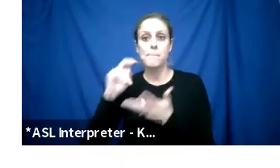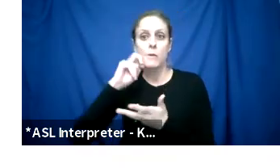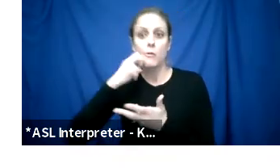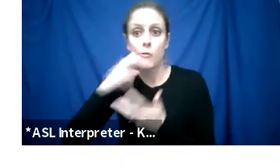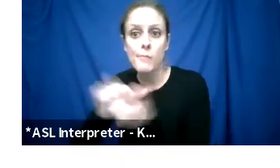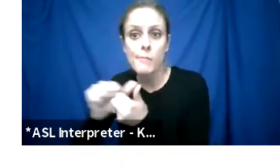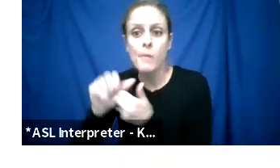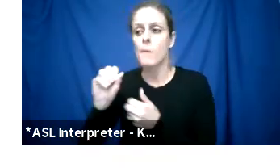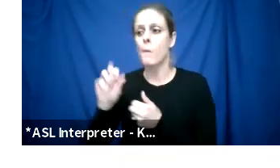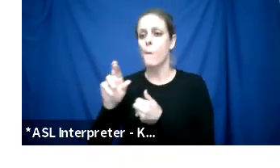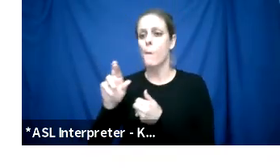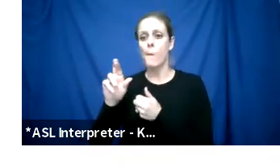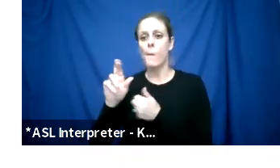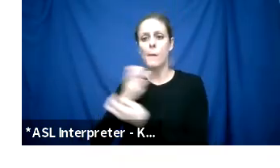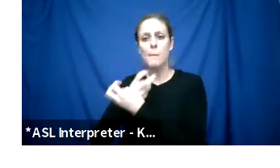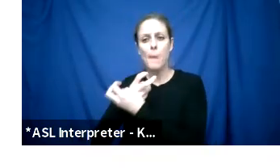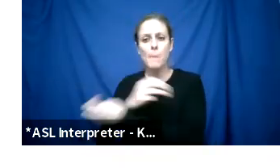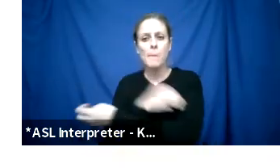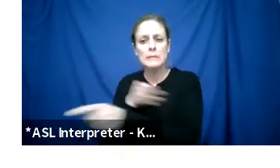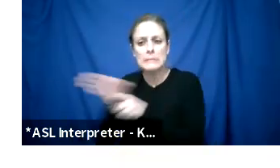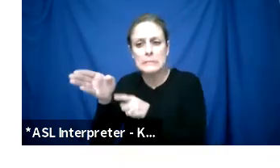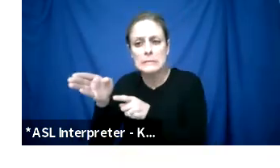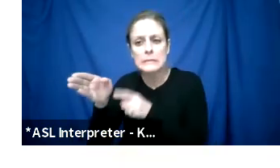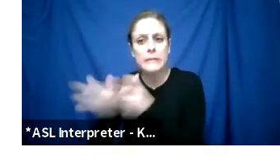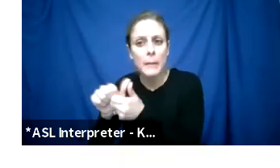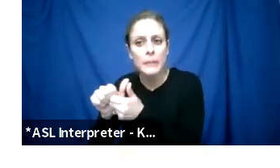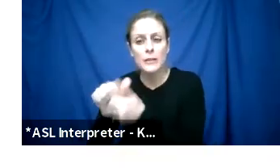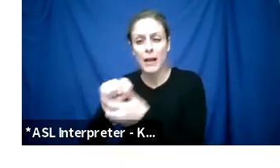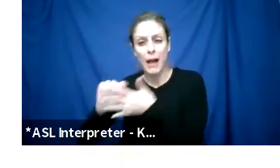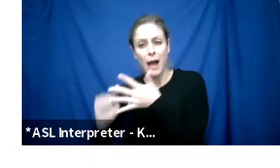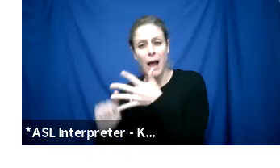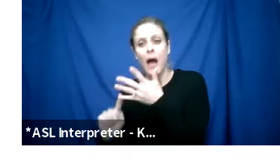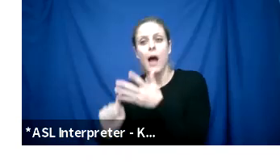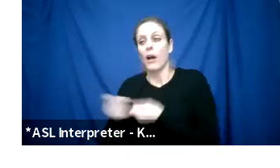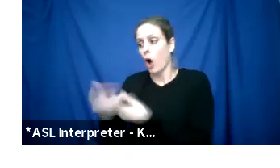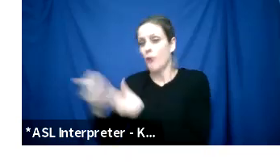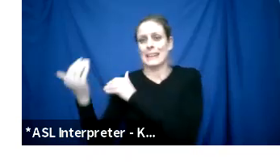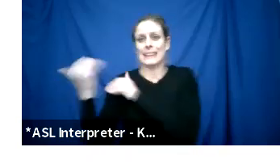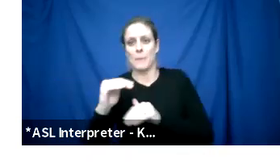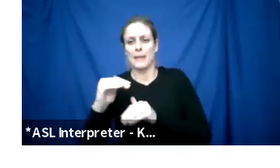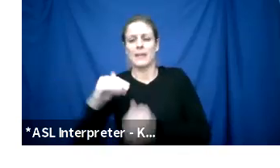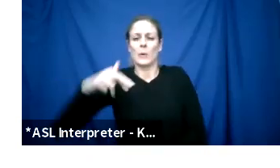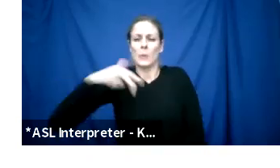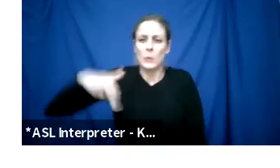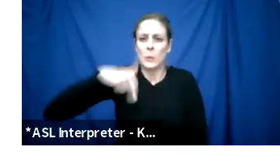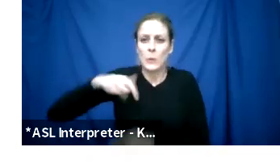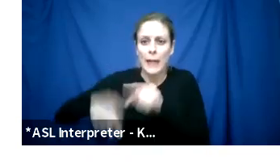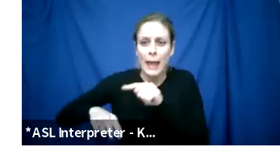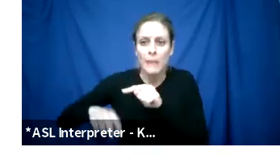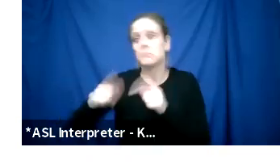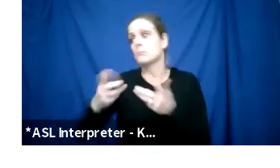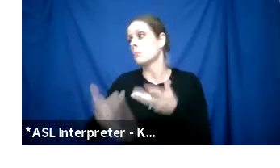an orthopedic condition that could severely limit your ability to walk, it could maybe be a